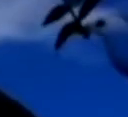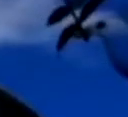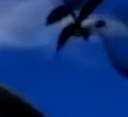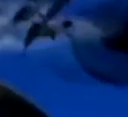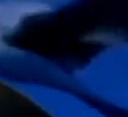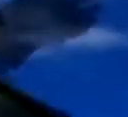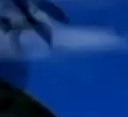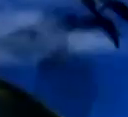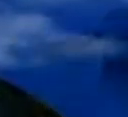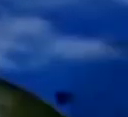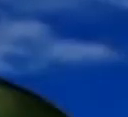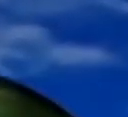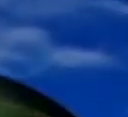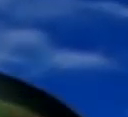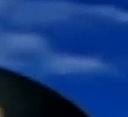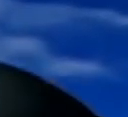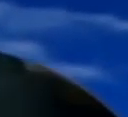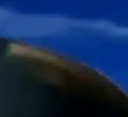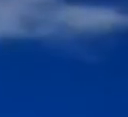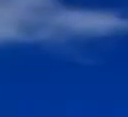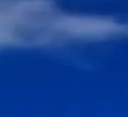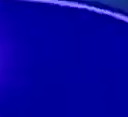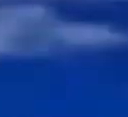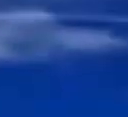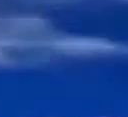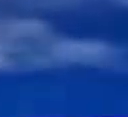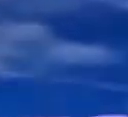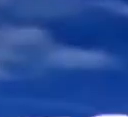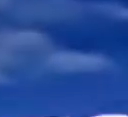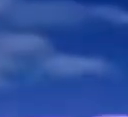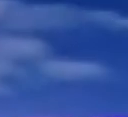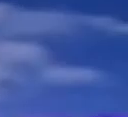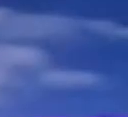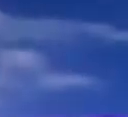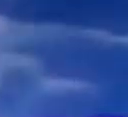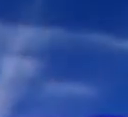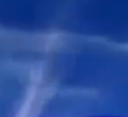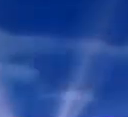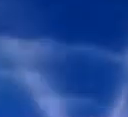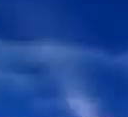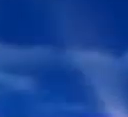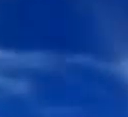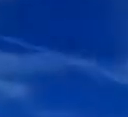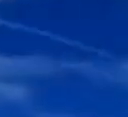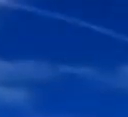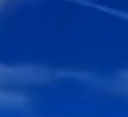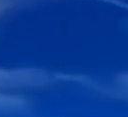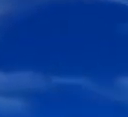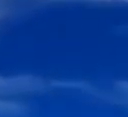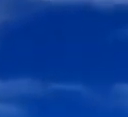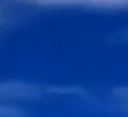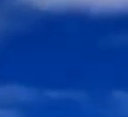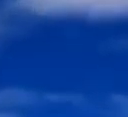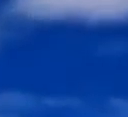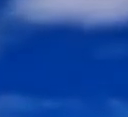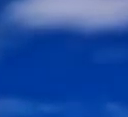Our God, whose Son upon a tree a life was willing there